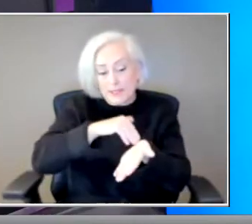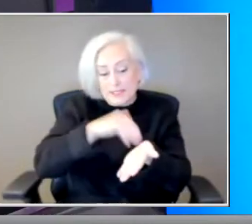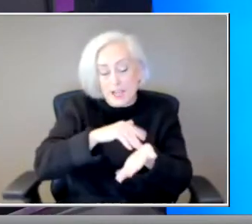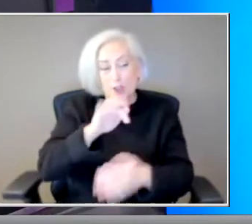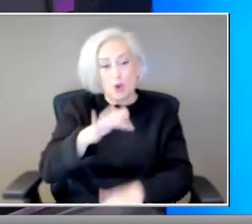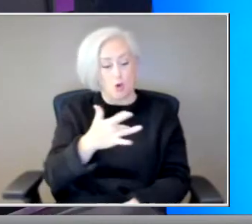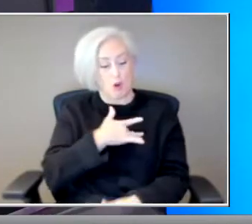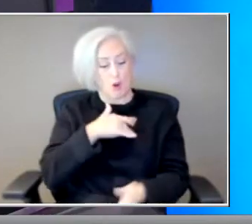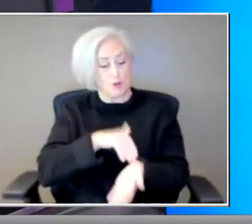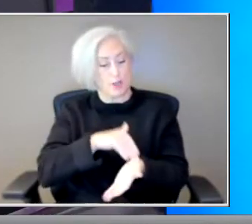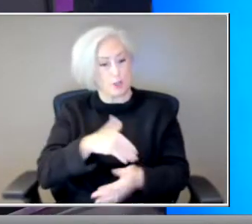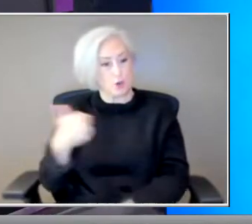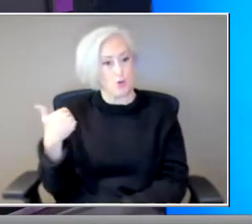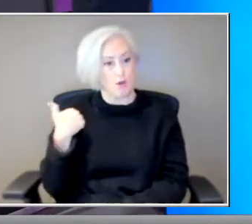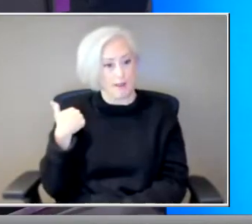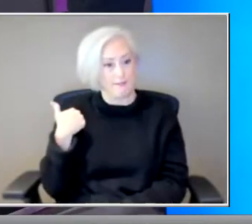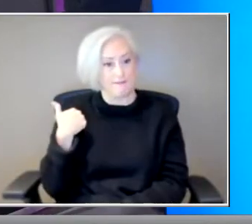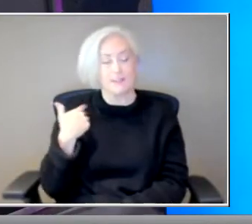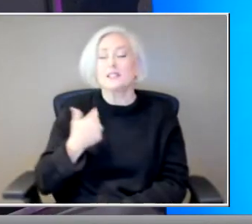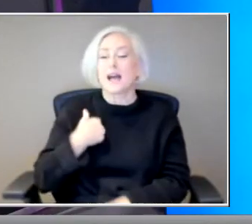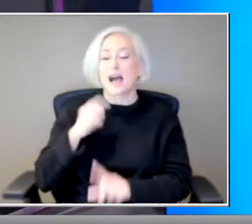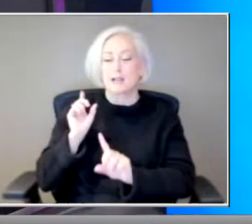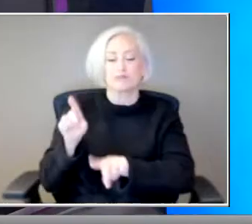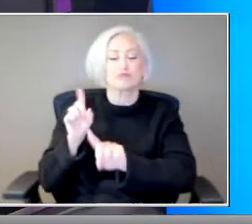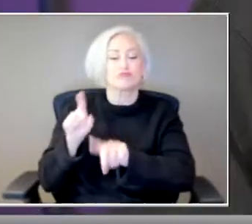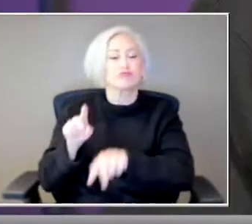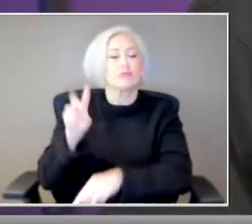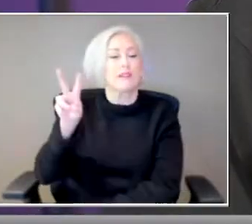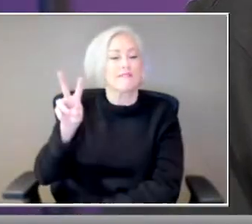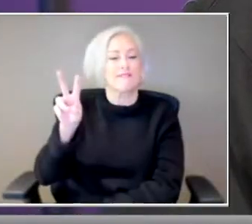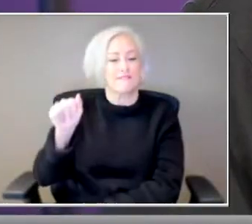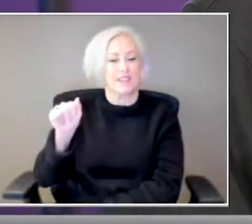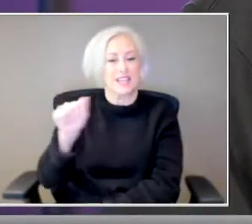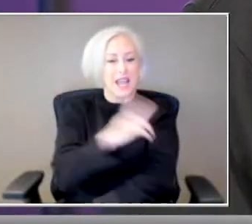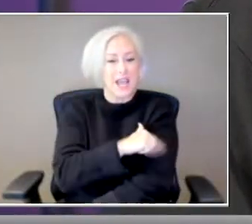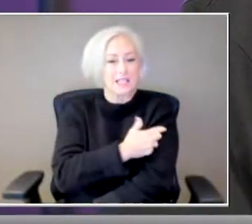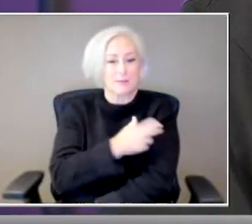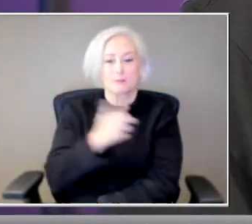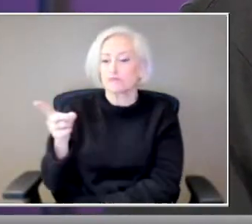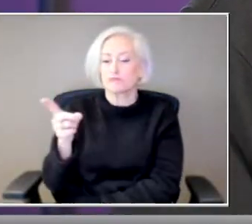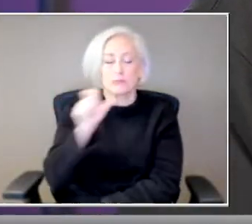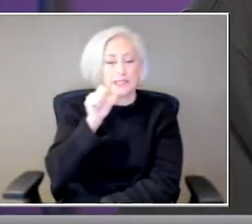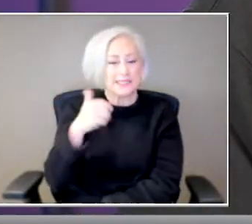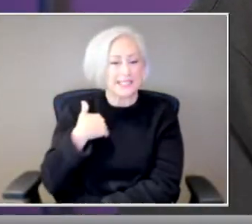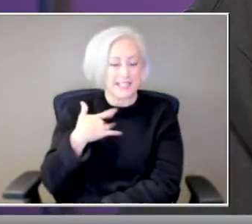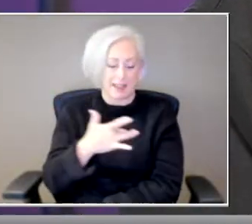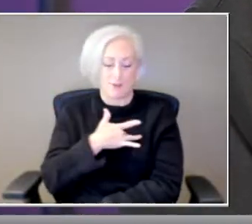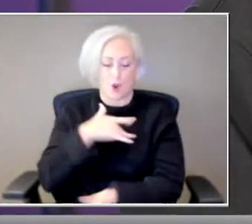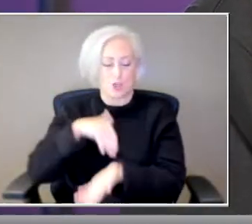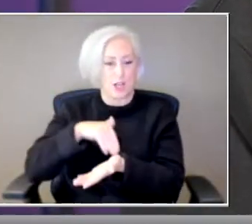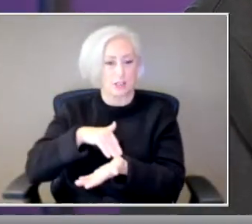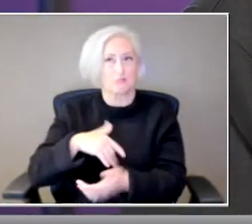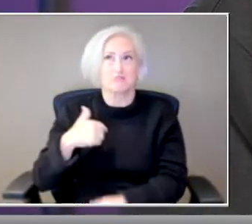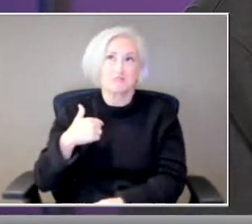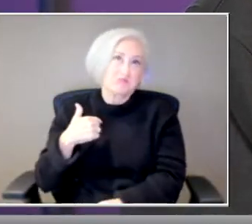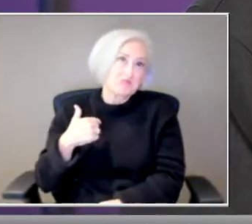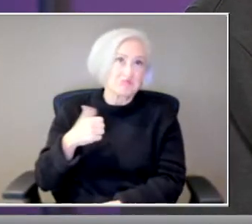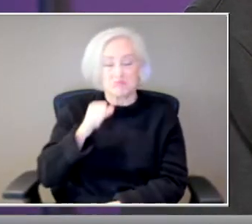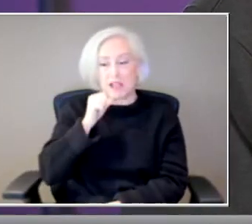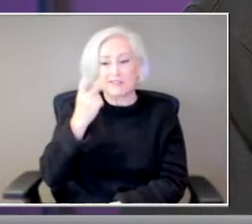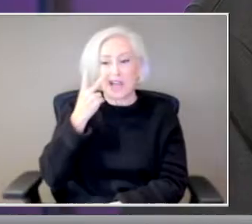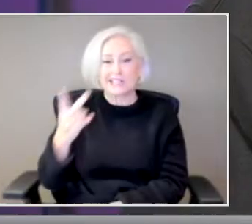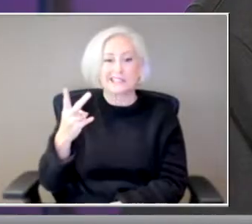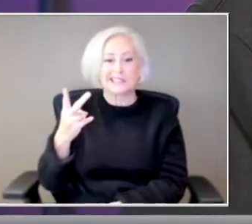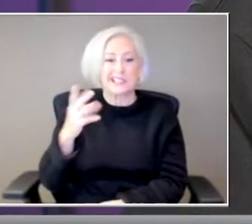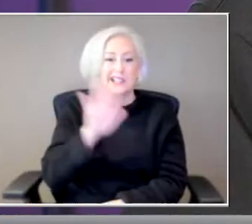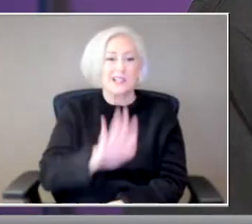that you were set up with? Well, I go to the VA. Okay. And at this time, they didn't have a cardiologist. So I hadn't seen one probably year and a half, maybe 2